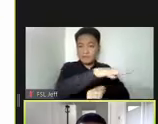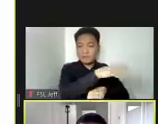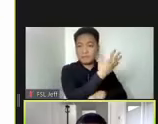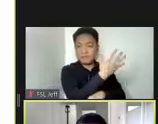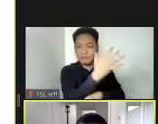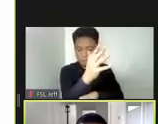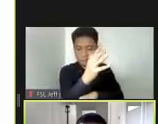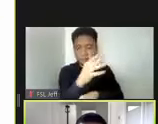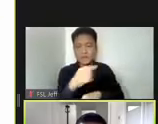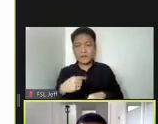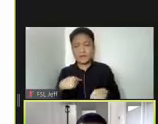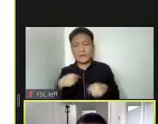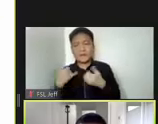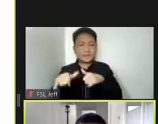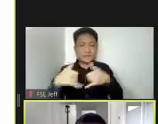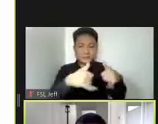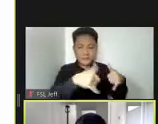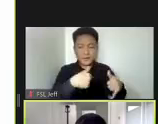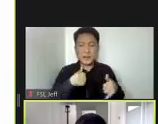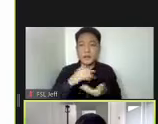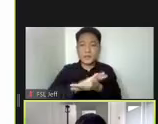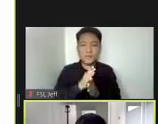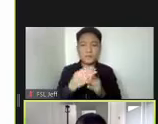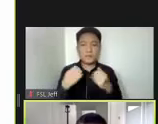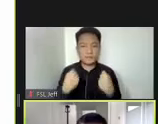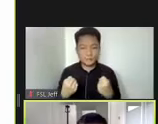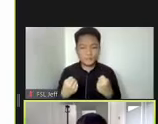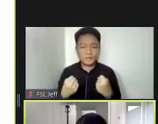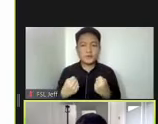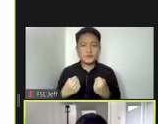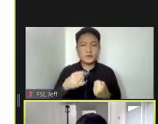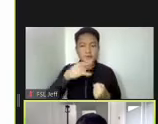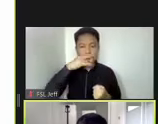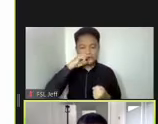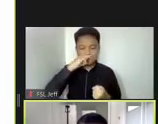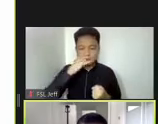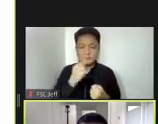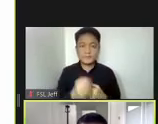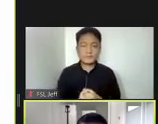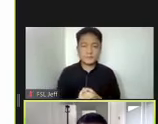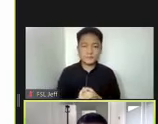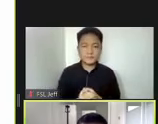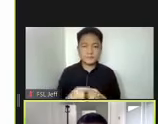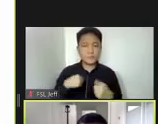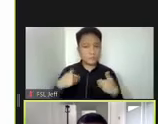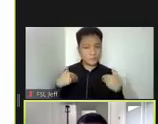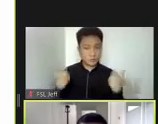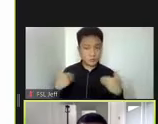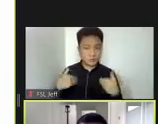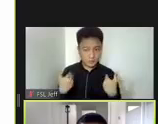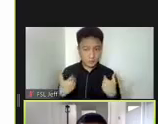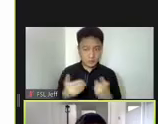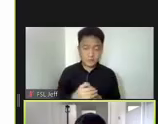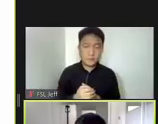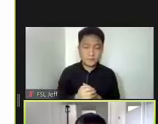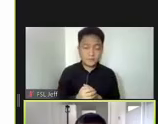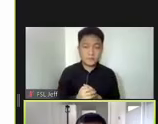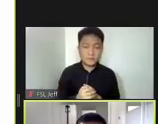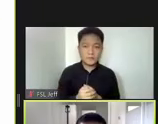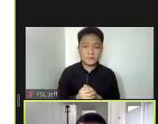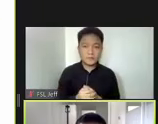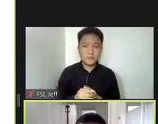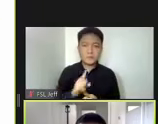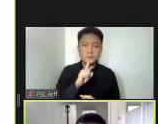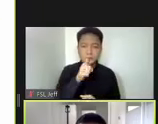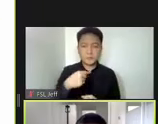At a very young age also, we were already taught the basic household chores like dishwashing, which is my favorite, washing